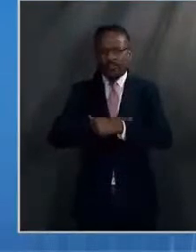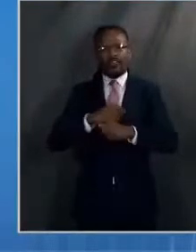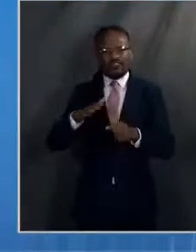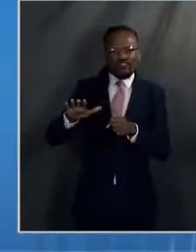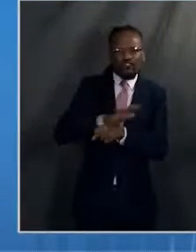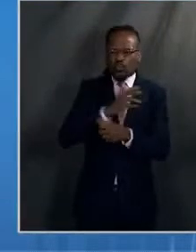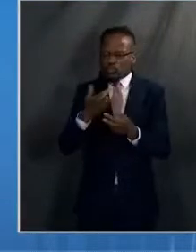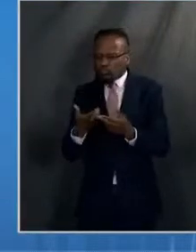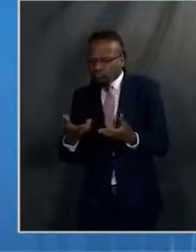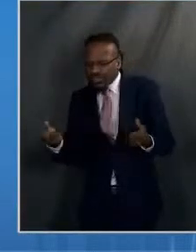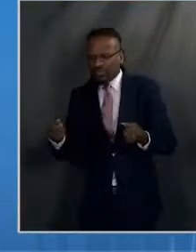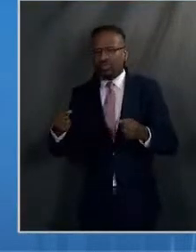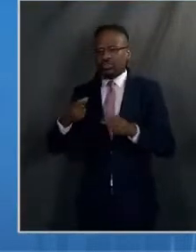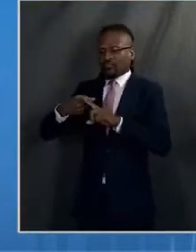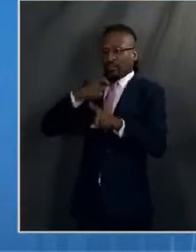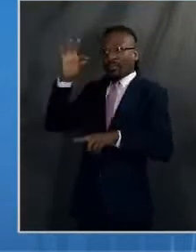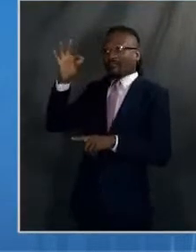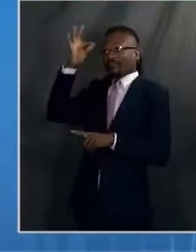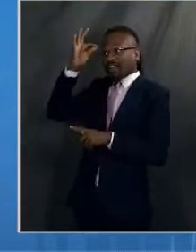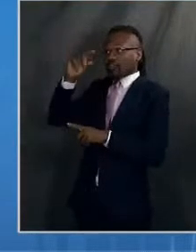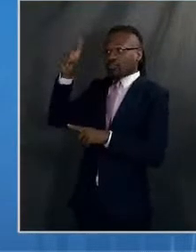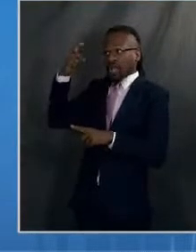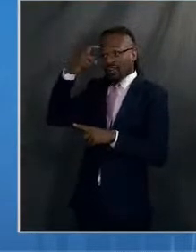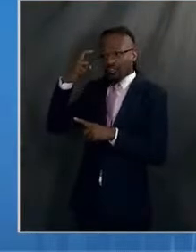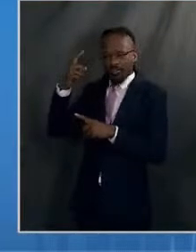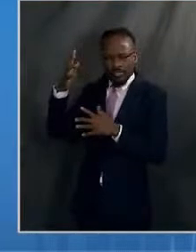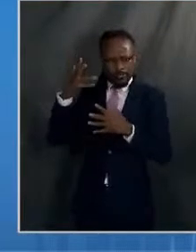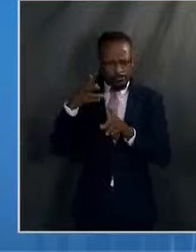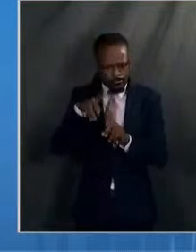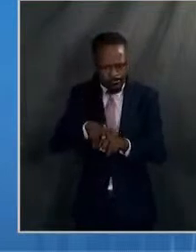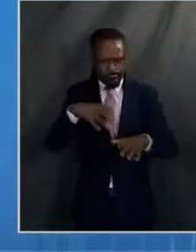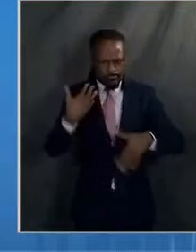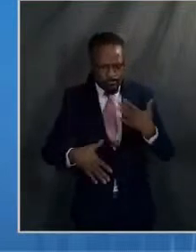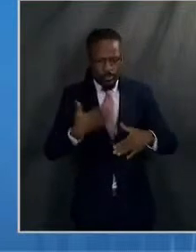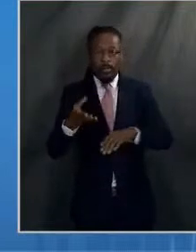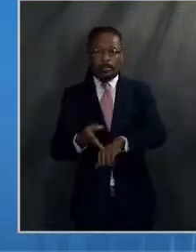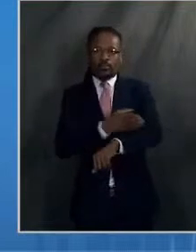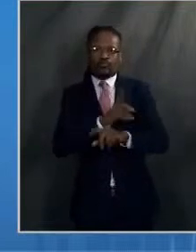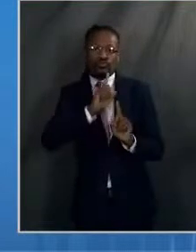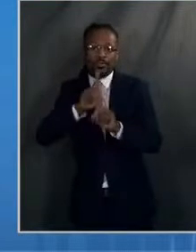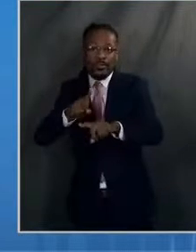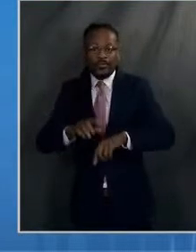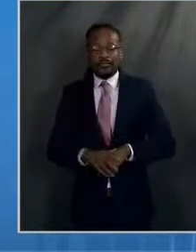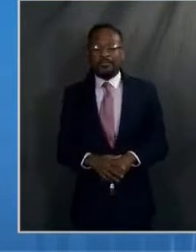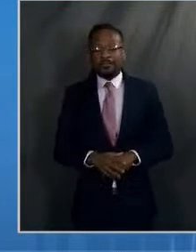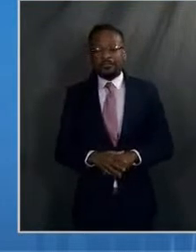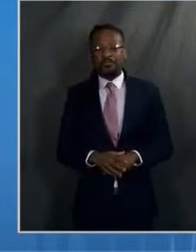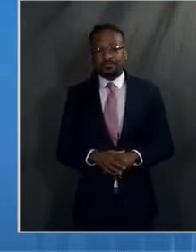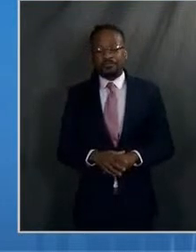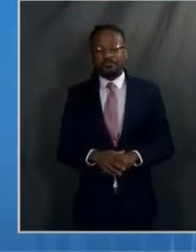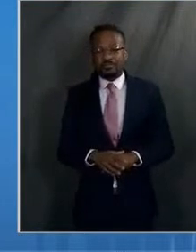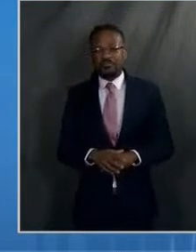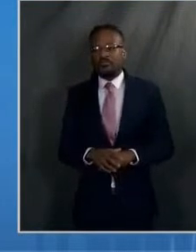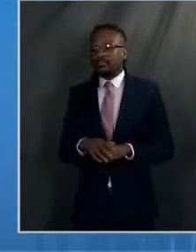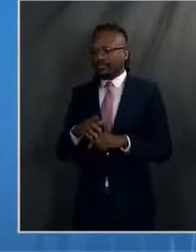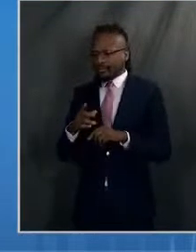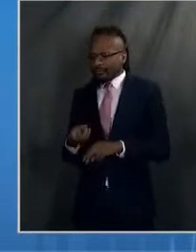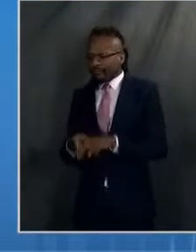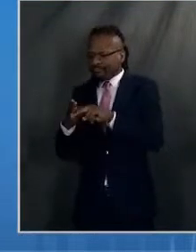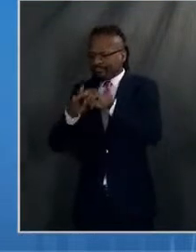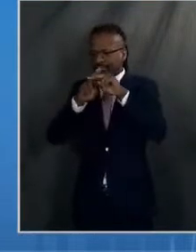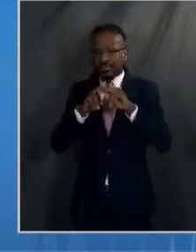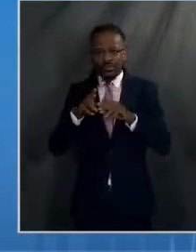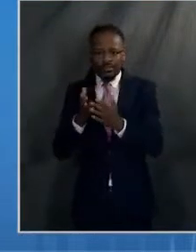to improve our vaccination supply. First, we have increased vaccine supply to states, tribes, and territories by